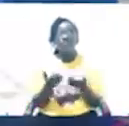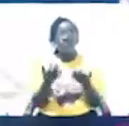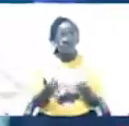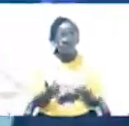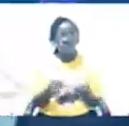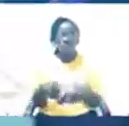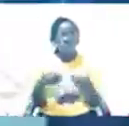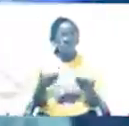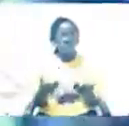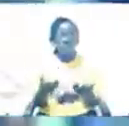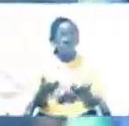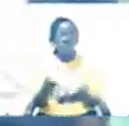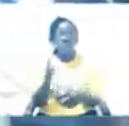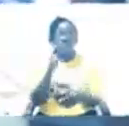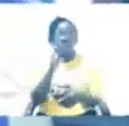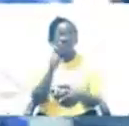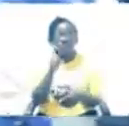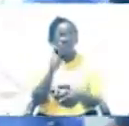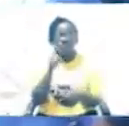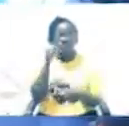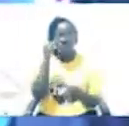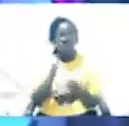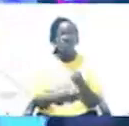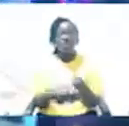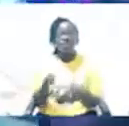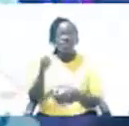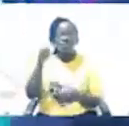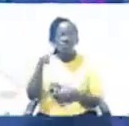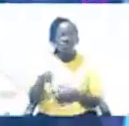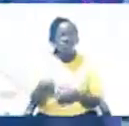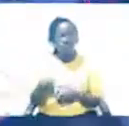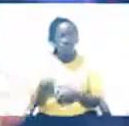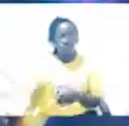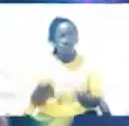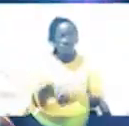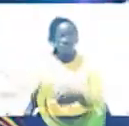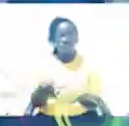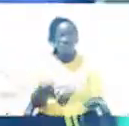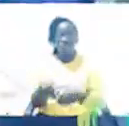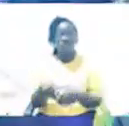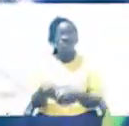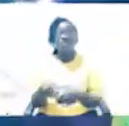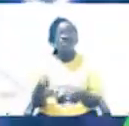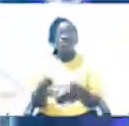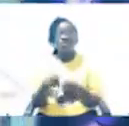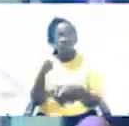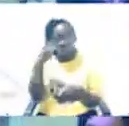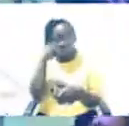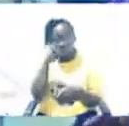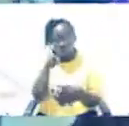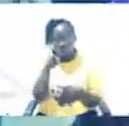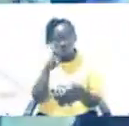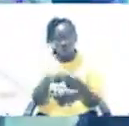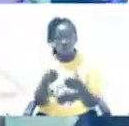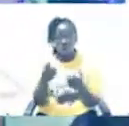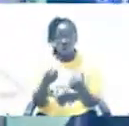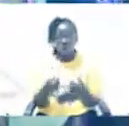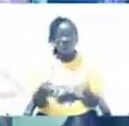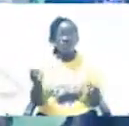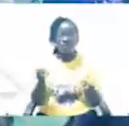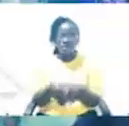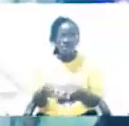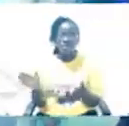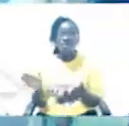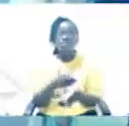opportunity. I will ask the minstrel to lift up a song. And while they sing this one last